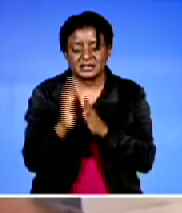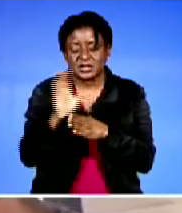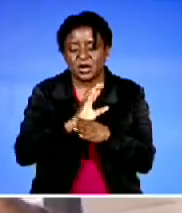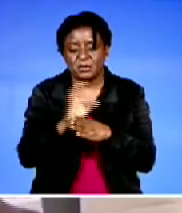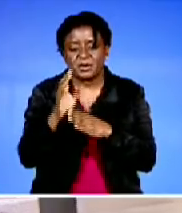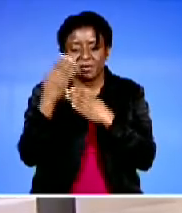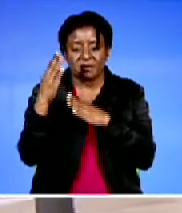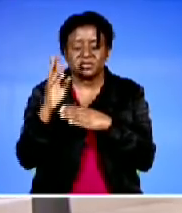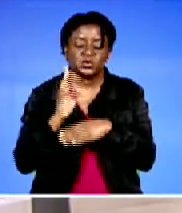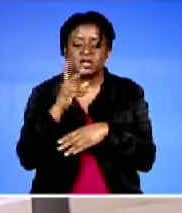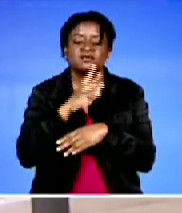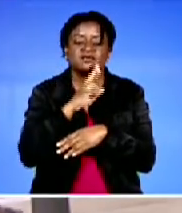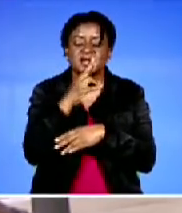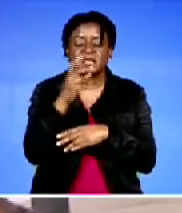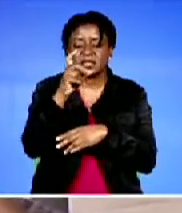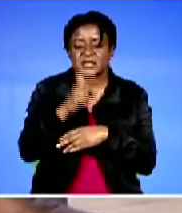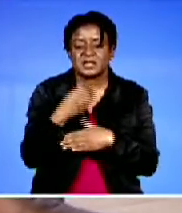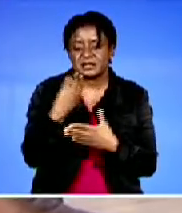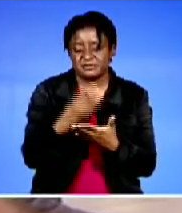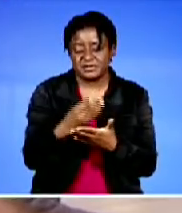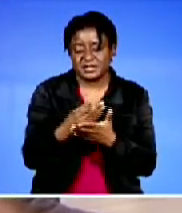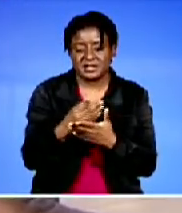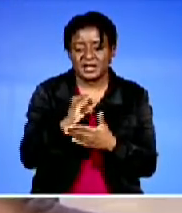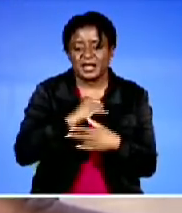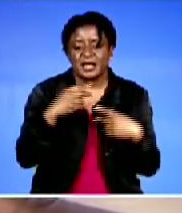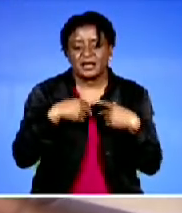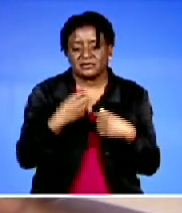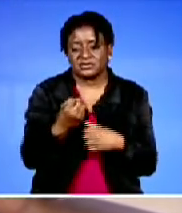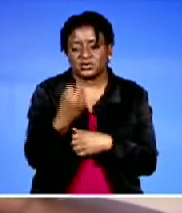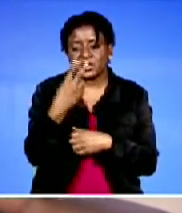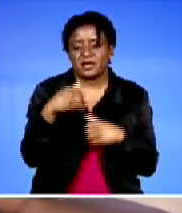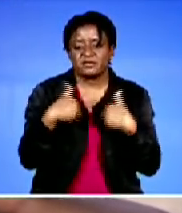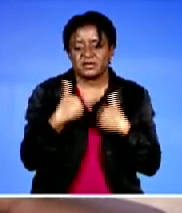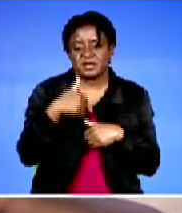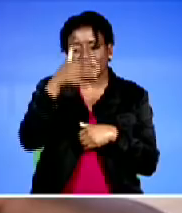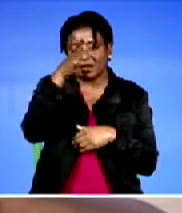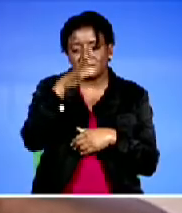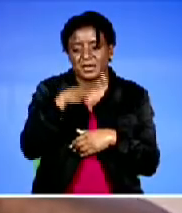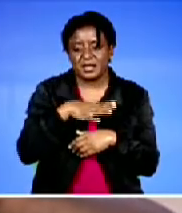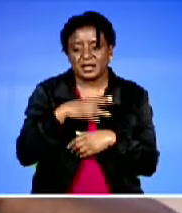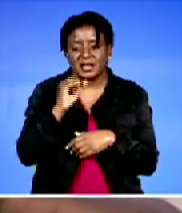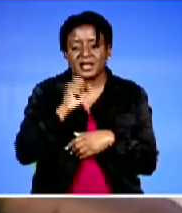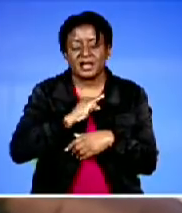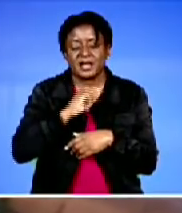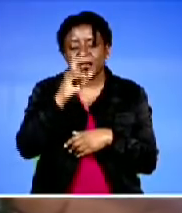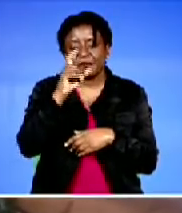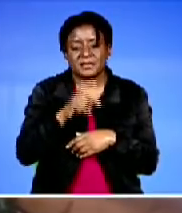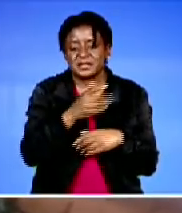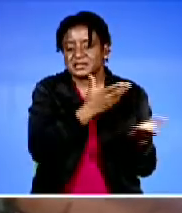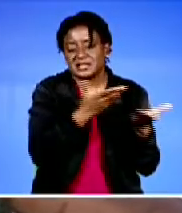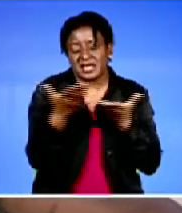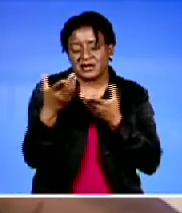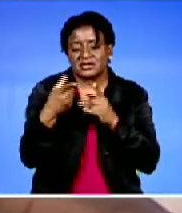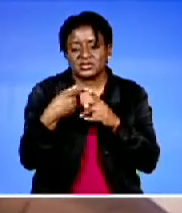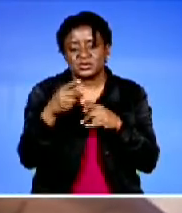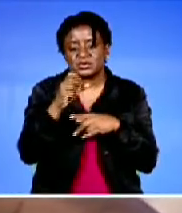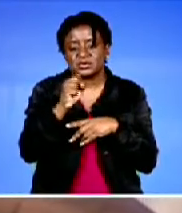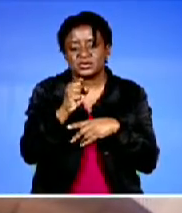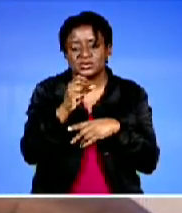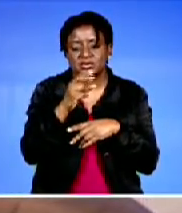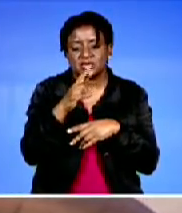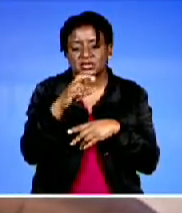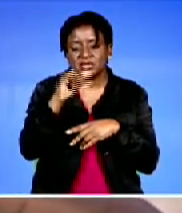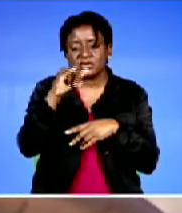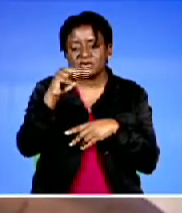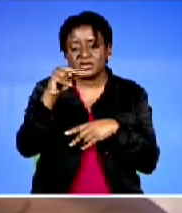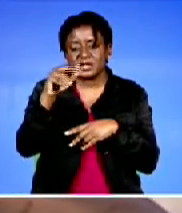We really need funding. I have 12 young men. I have to take in the Suriname, with the tickets going to cost us at